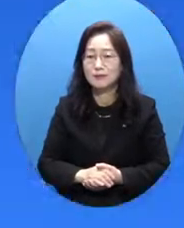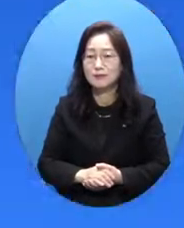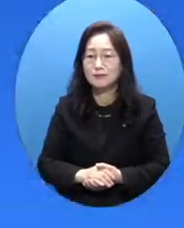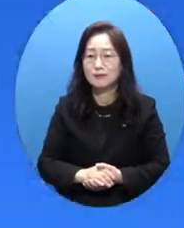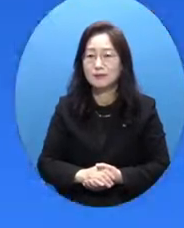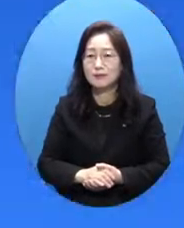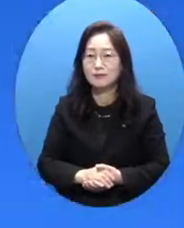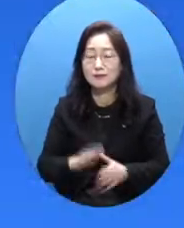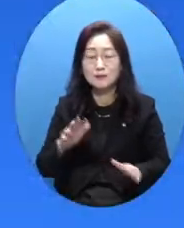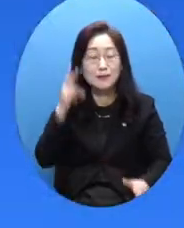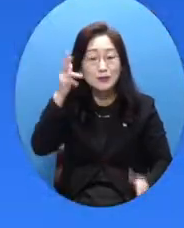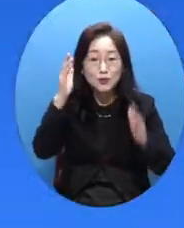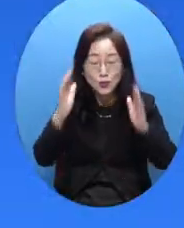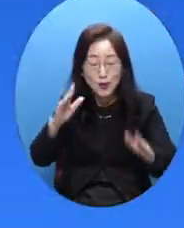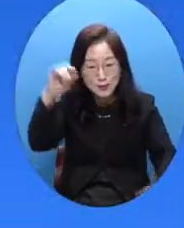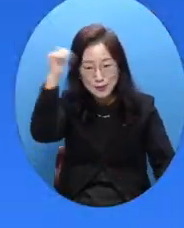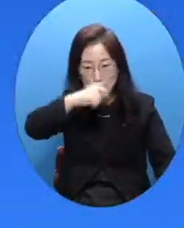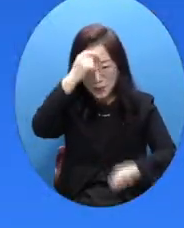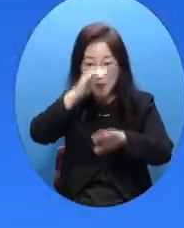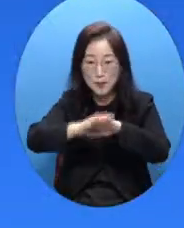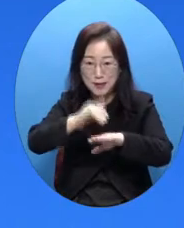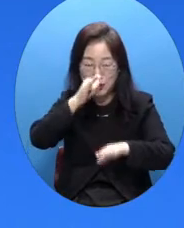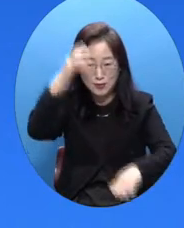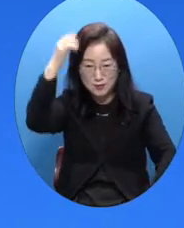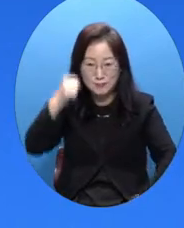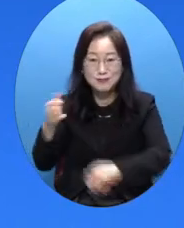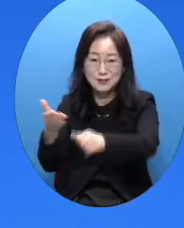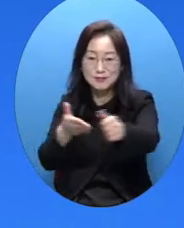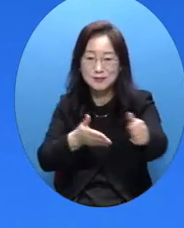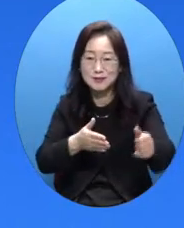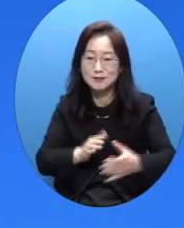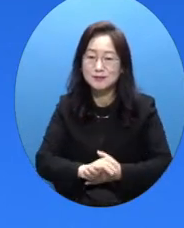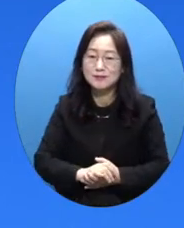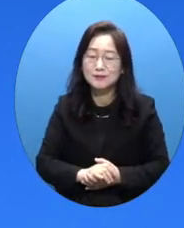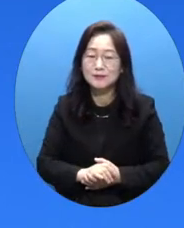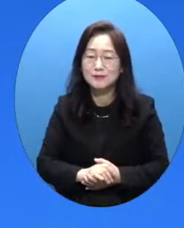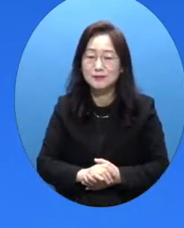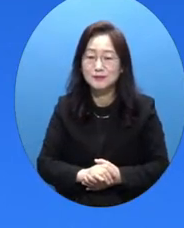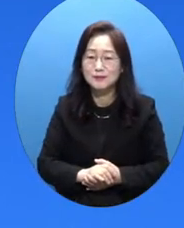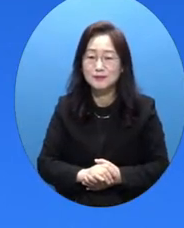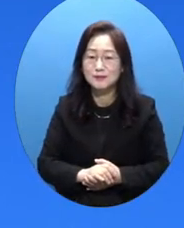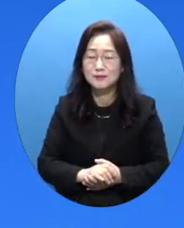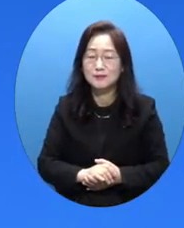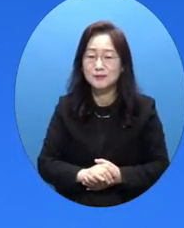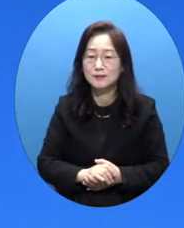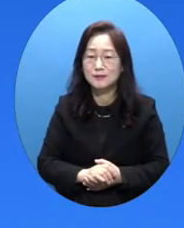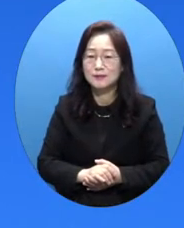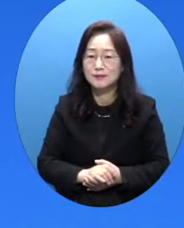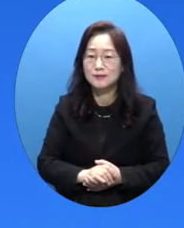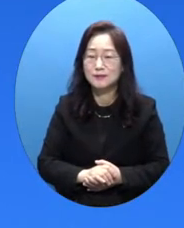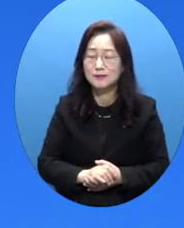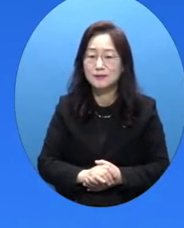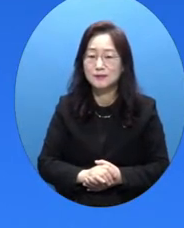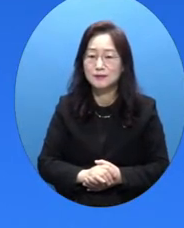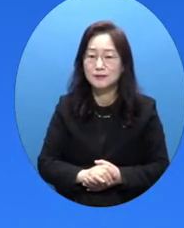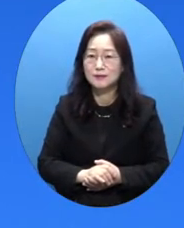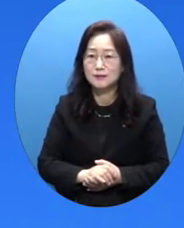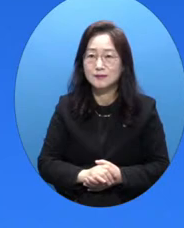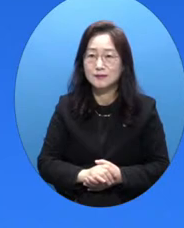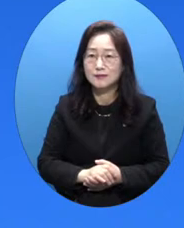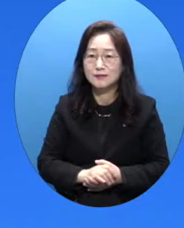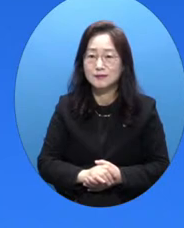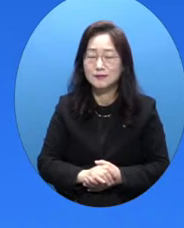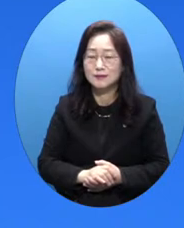pray for my dreams I want to remind you that we also have early morning